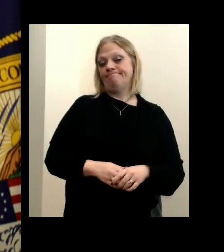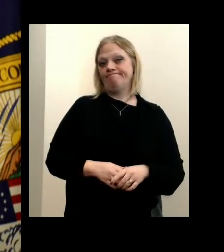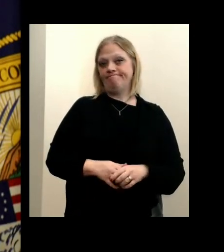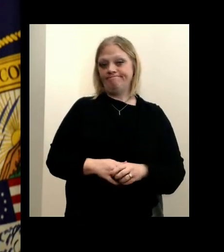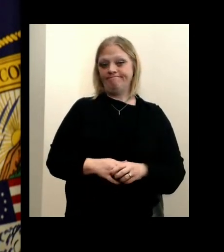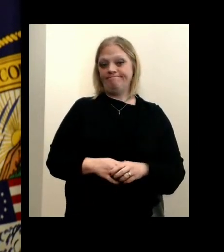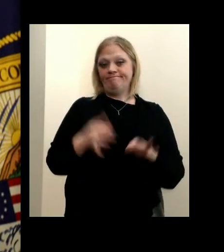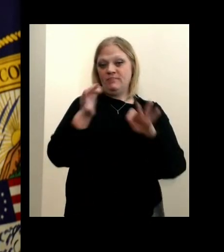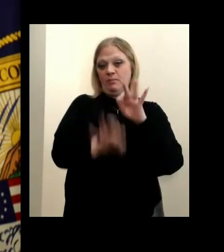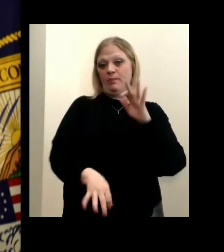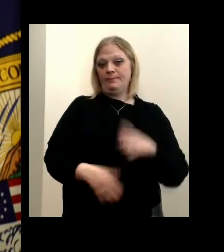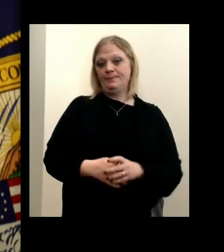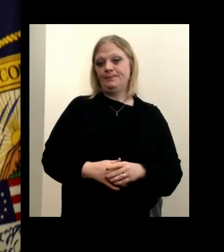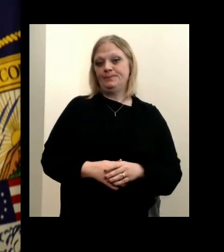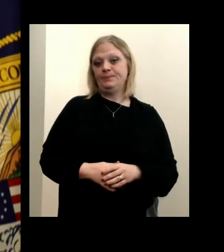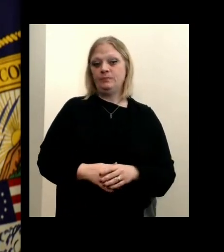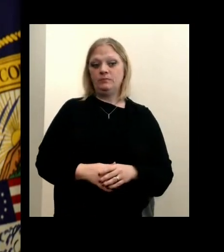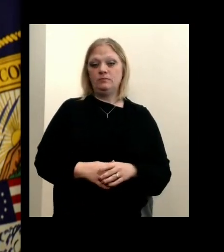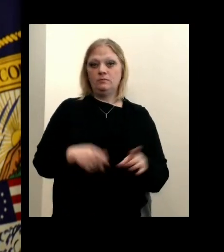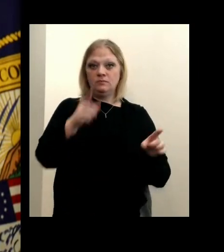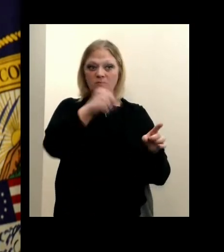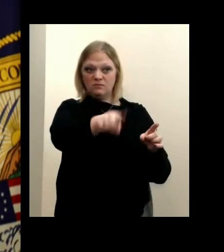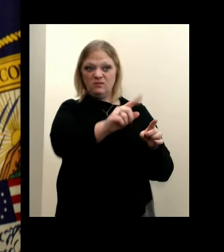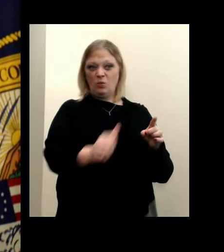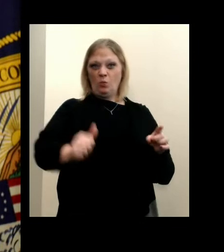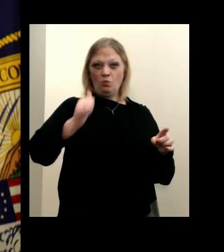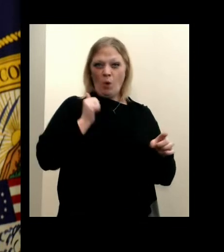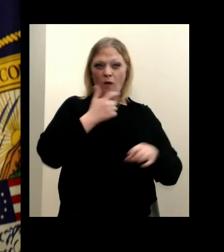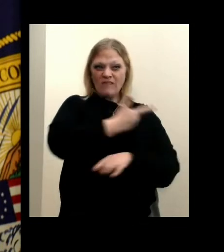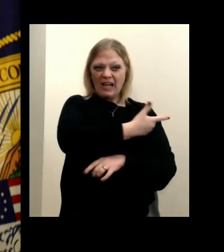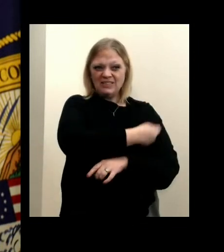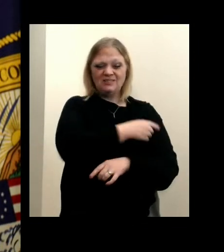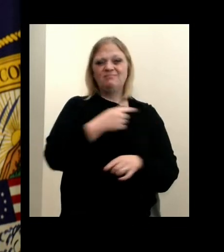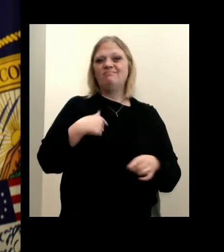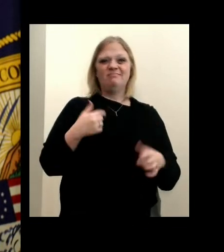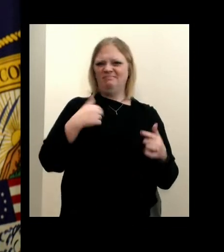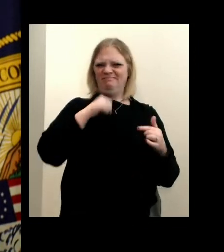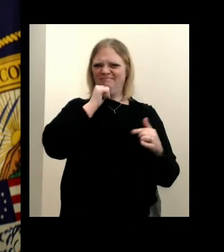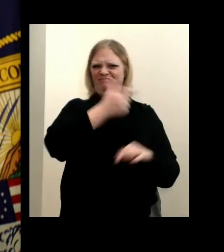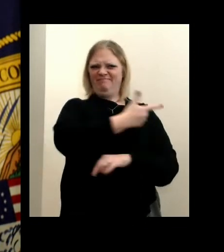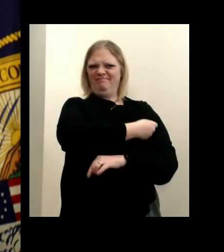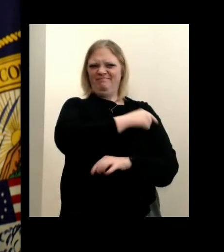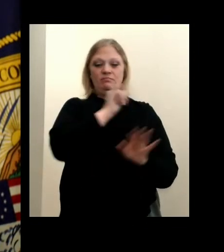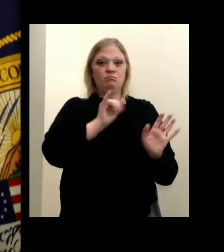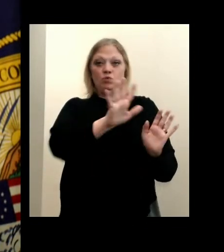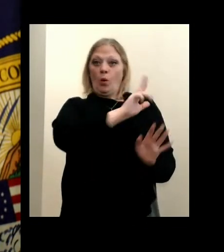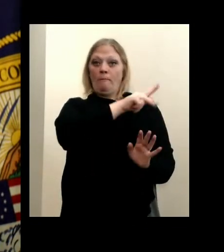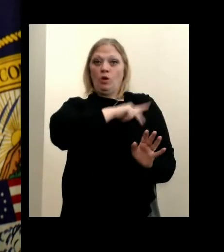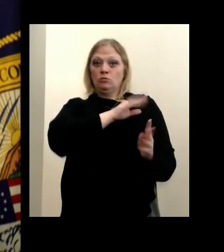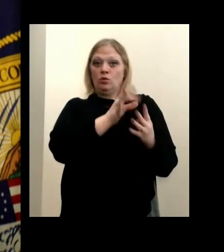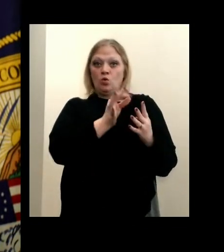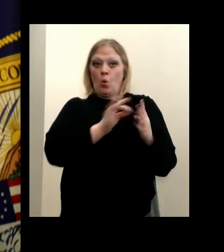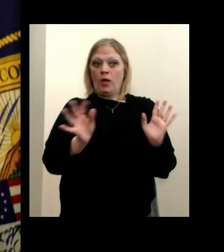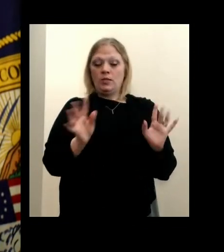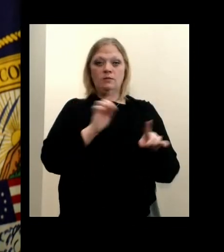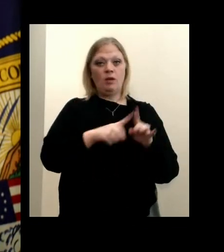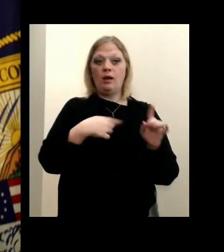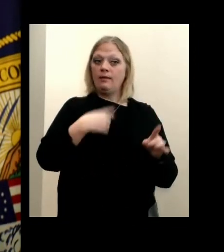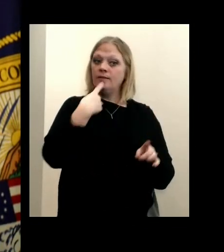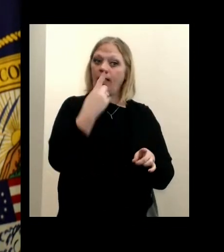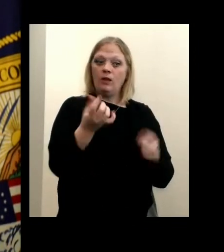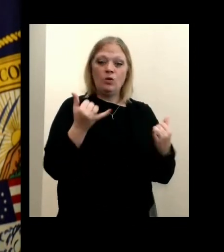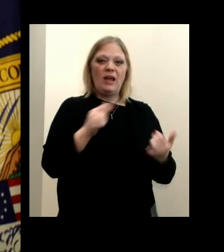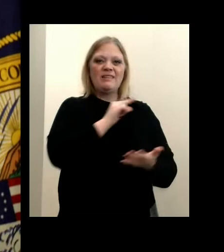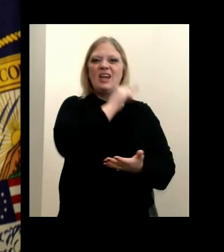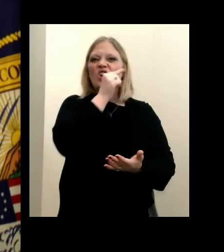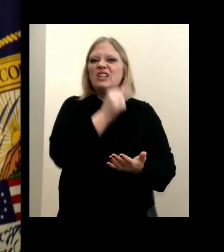It's as simple as that. And for those who won't get the vaccine, who say, I'm not going to get the vaccine, that is your personal choice. But I'm telling you right now, I guarantee